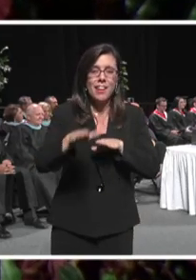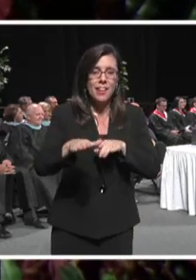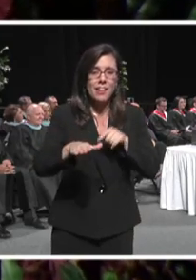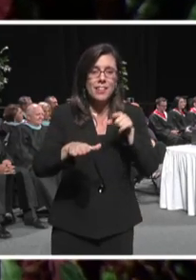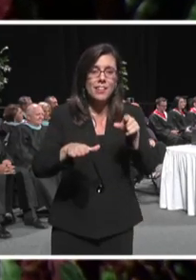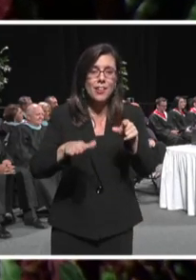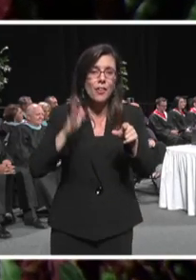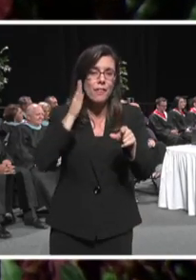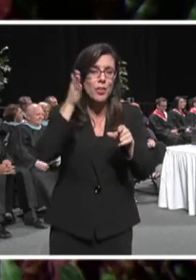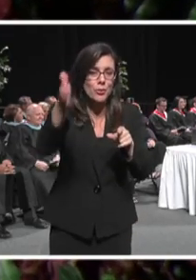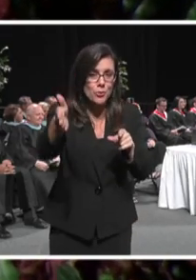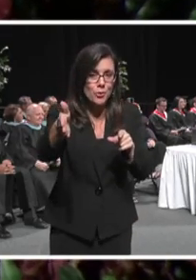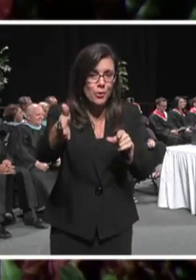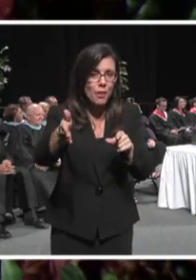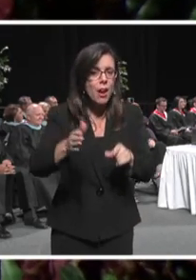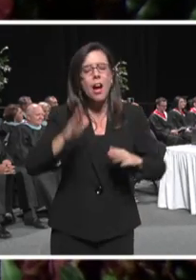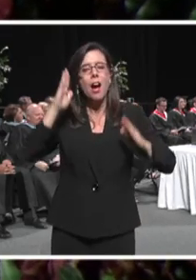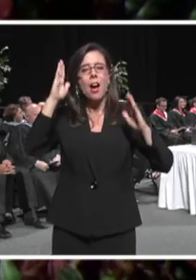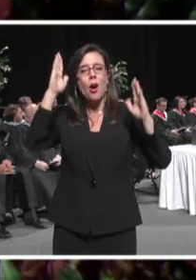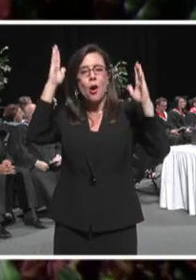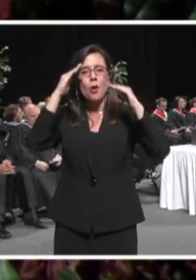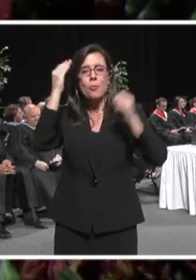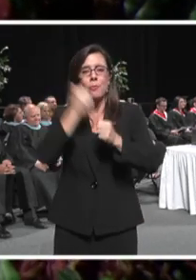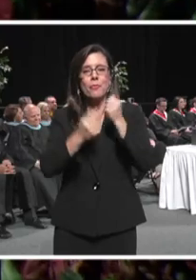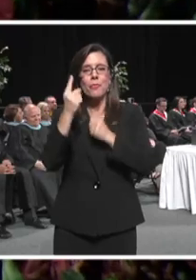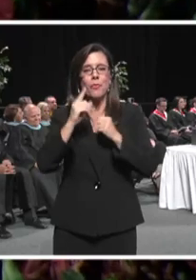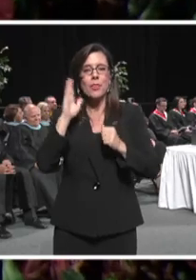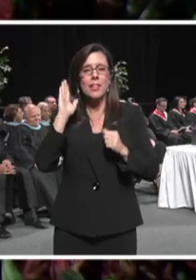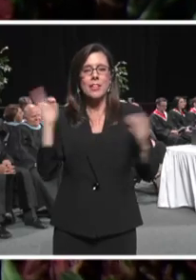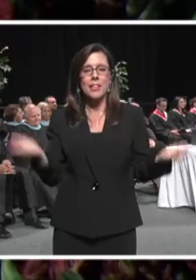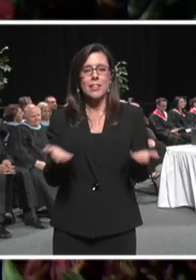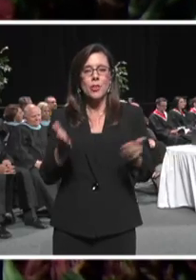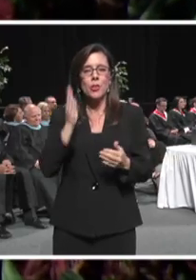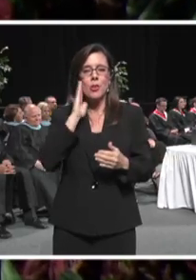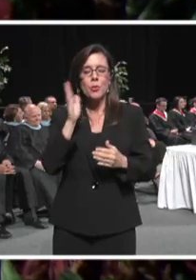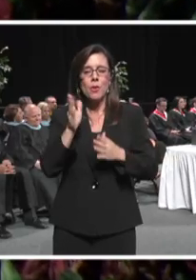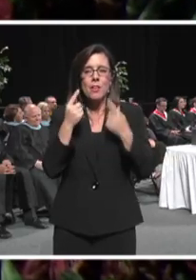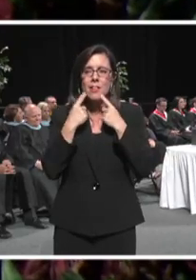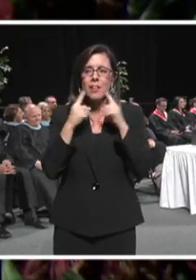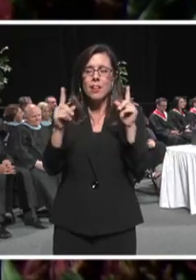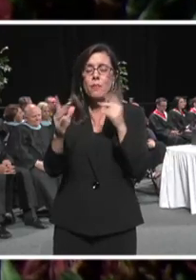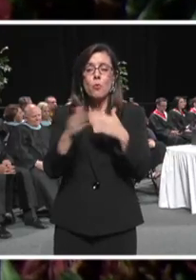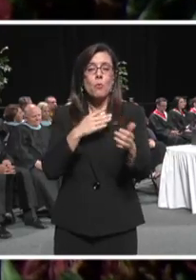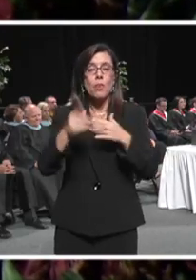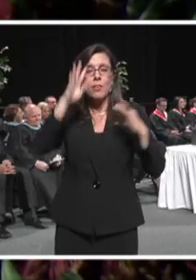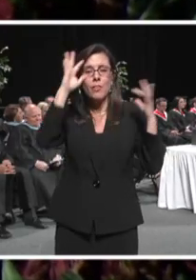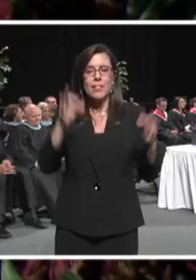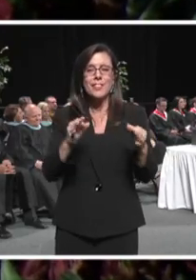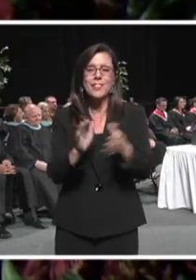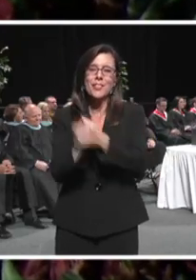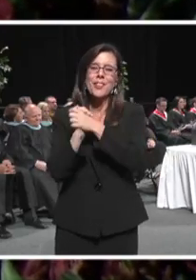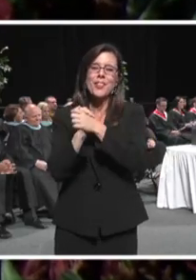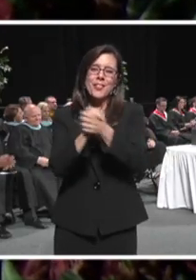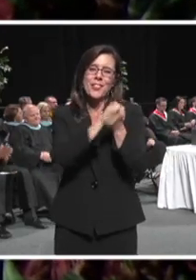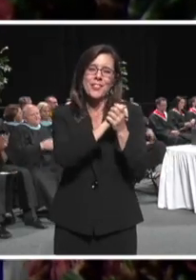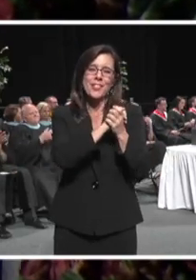future. I hope everybody here will excel in the path that they choose to follow. Congrats,